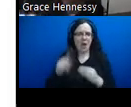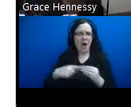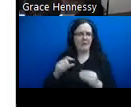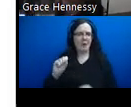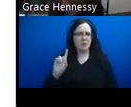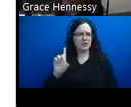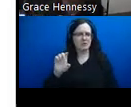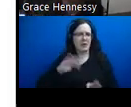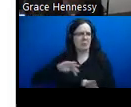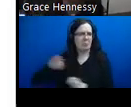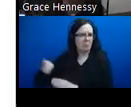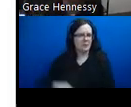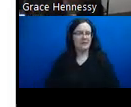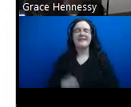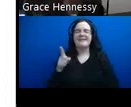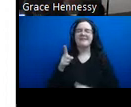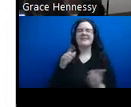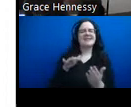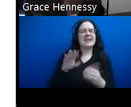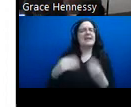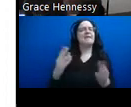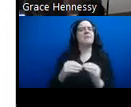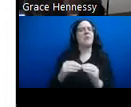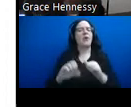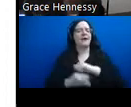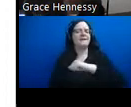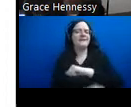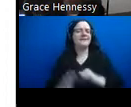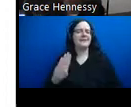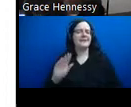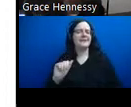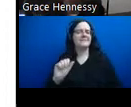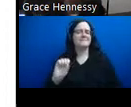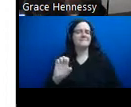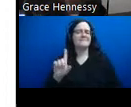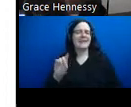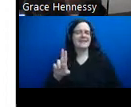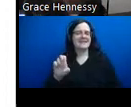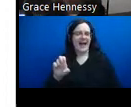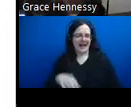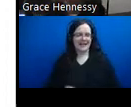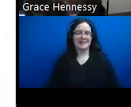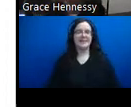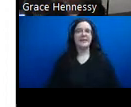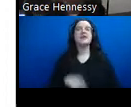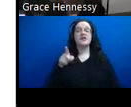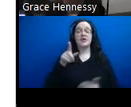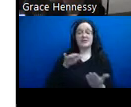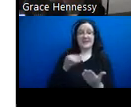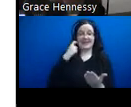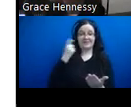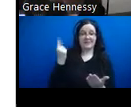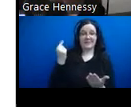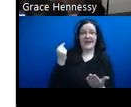just, again, it's sort of setting the baseline like I did with the co-occurring disorders. So this was a study, again, just from last year by Yusuf